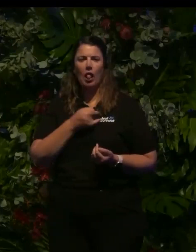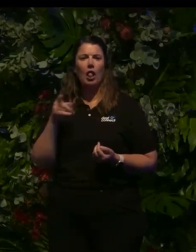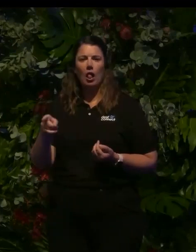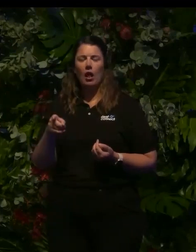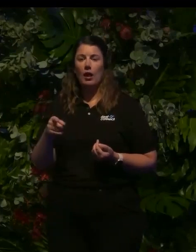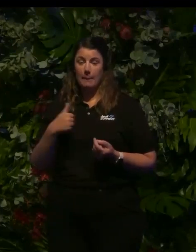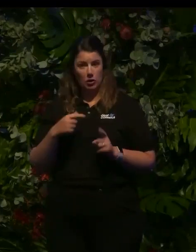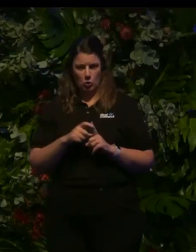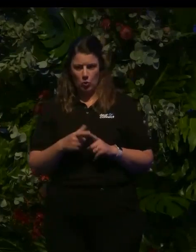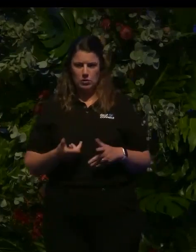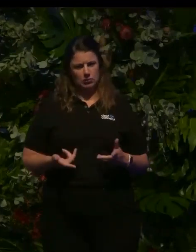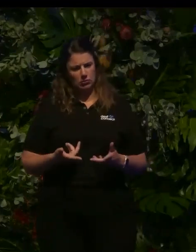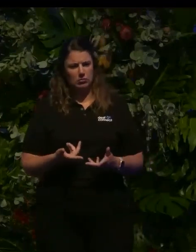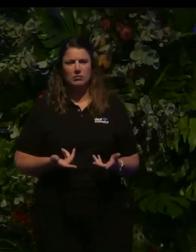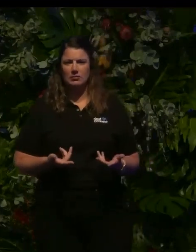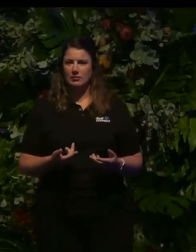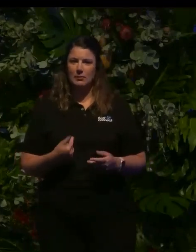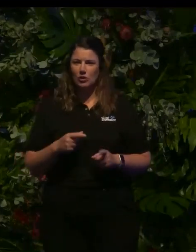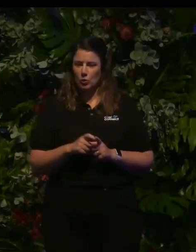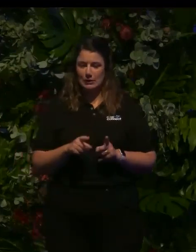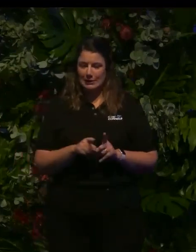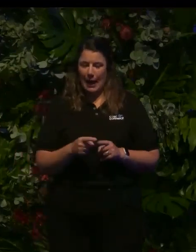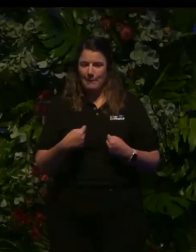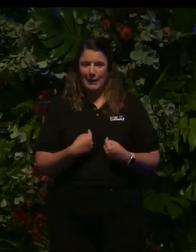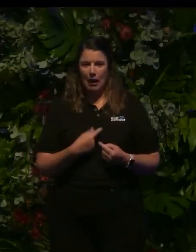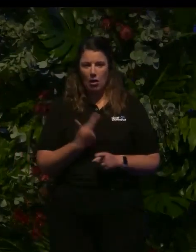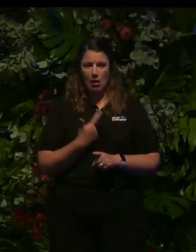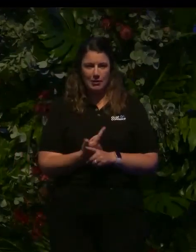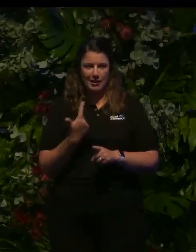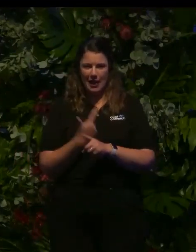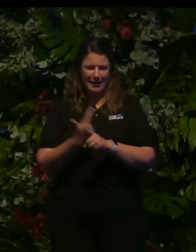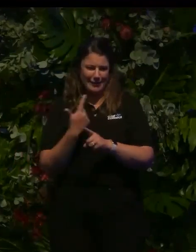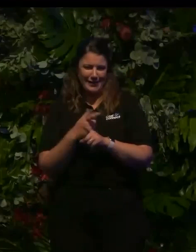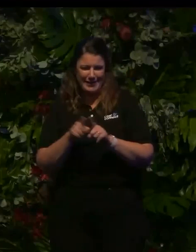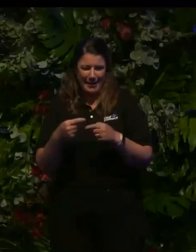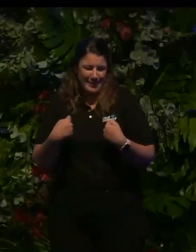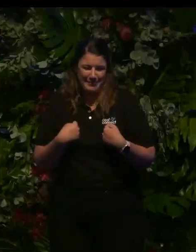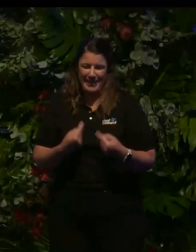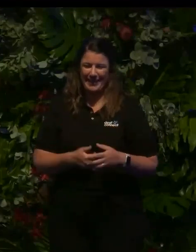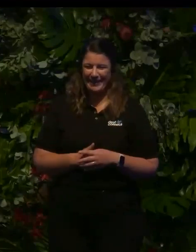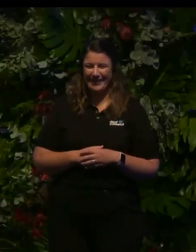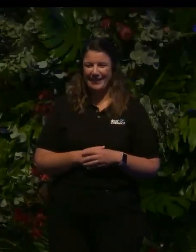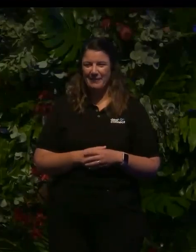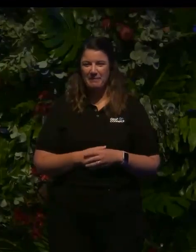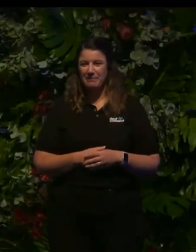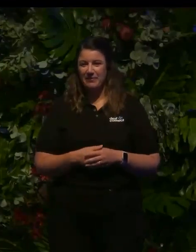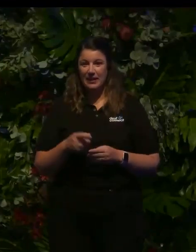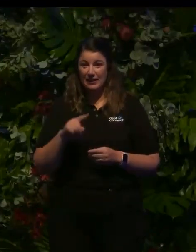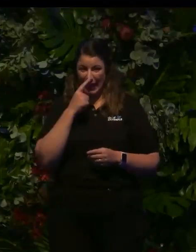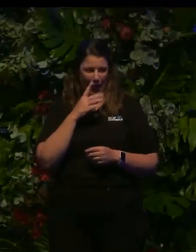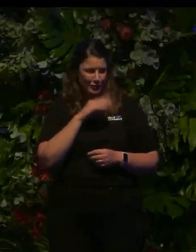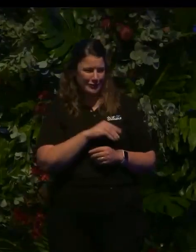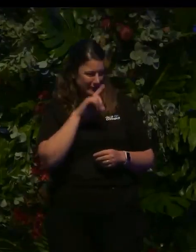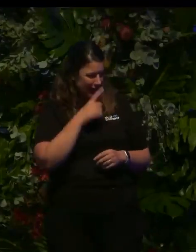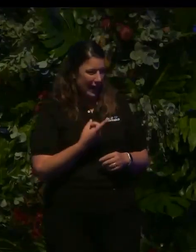And then my daughter, of course, she doesn't shut up like me. She takes after me. Don't shut the mouth